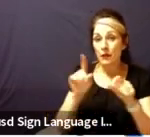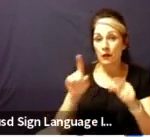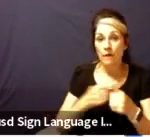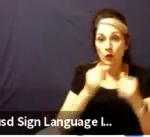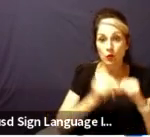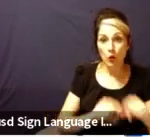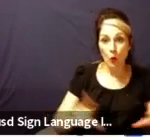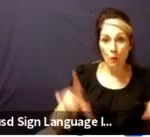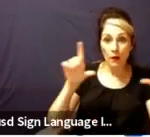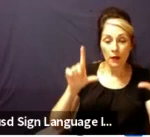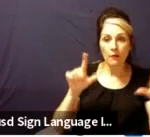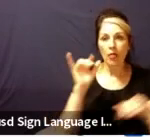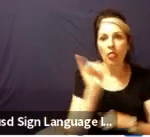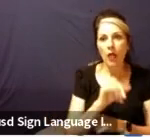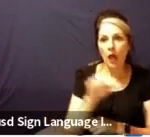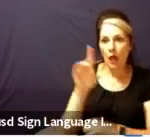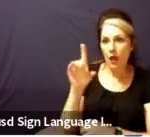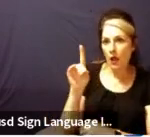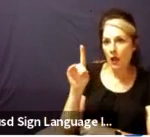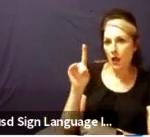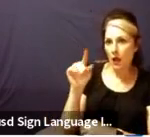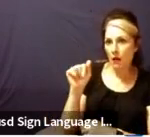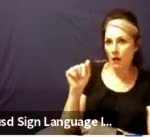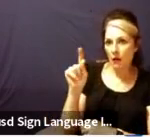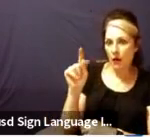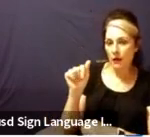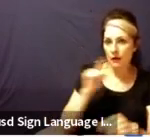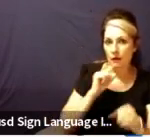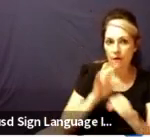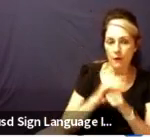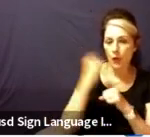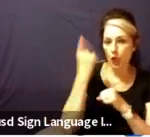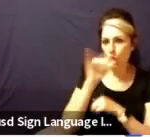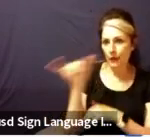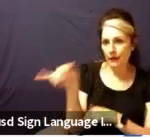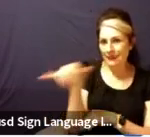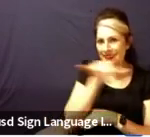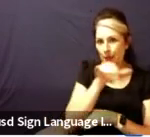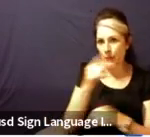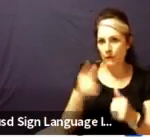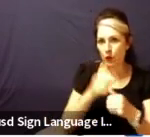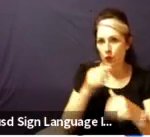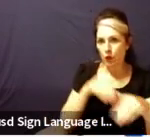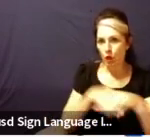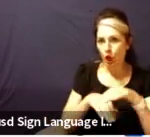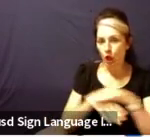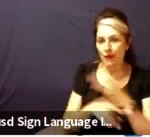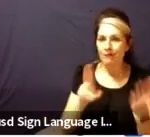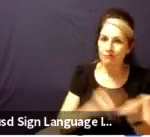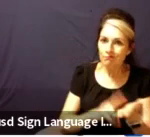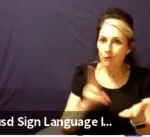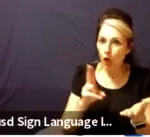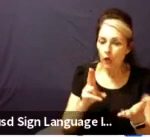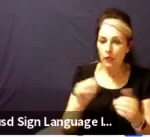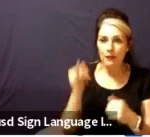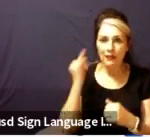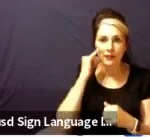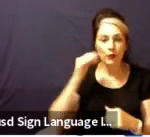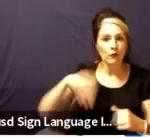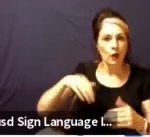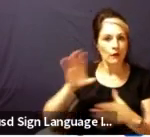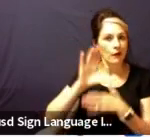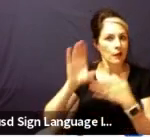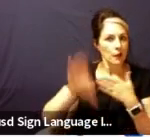data confirmation. It should look very similar to this when you first log in this school year if you have not completed